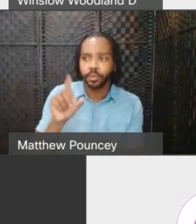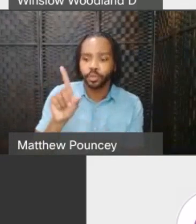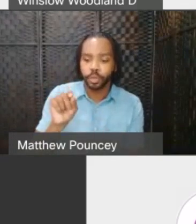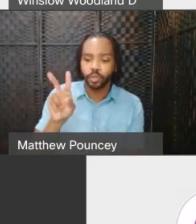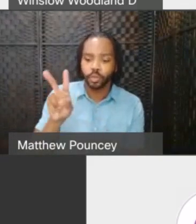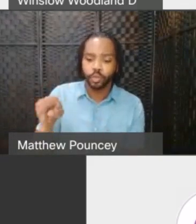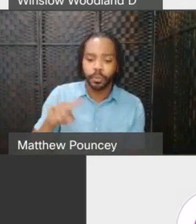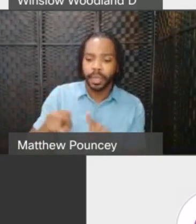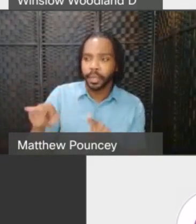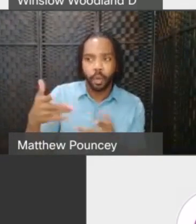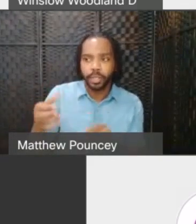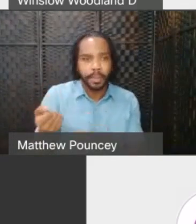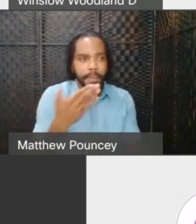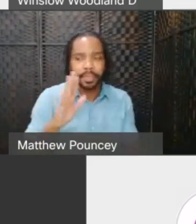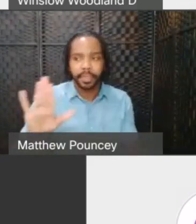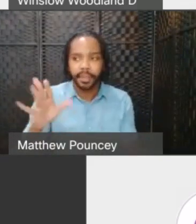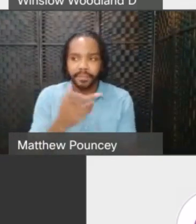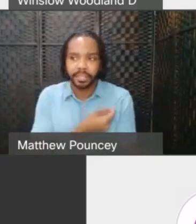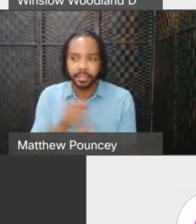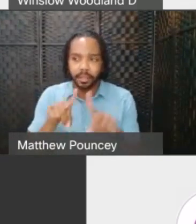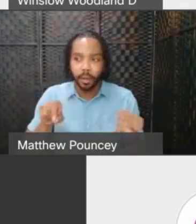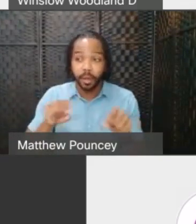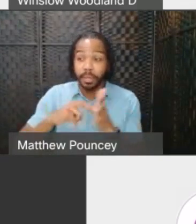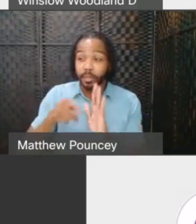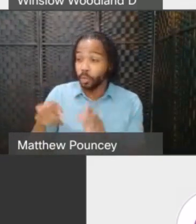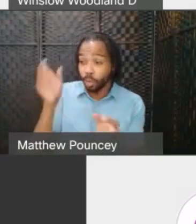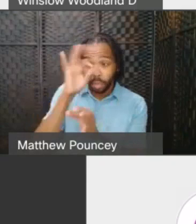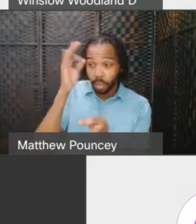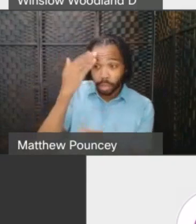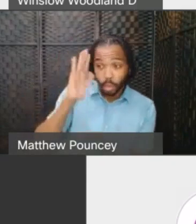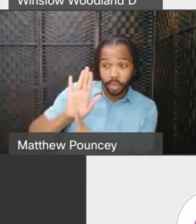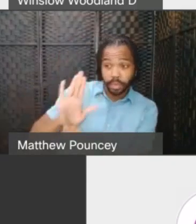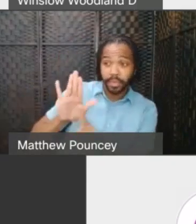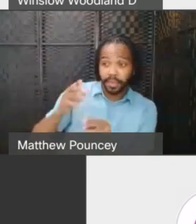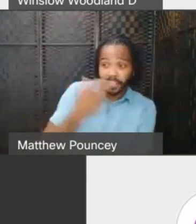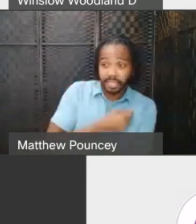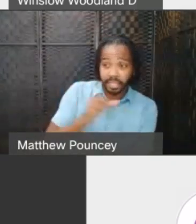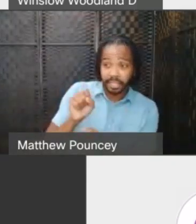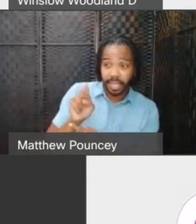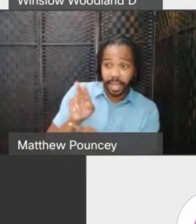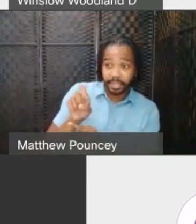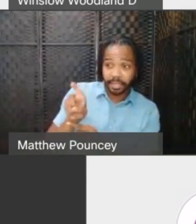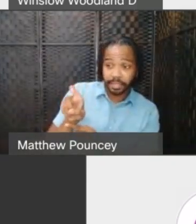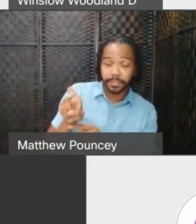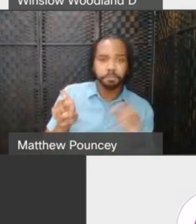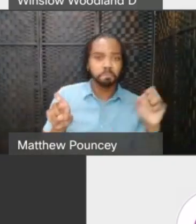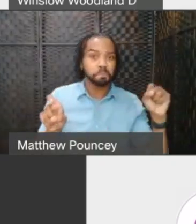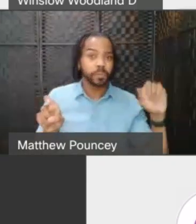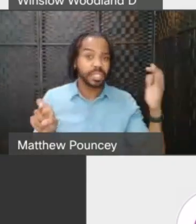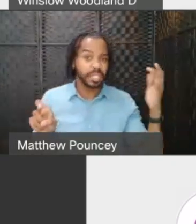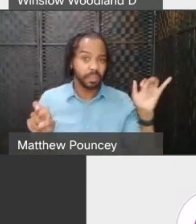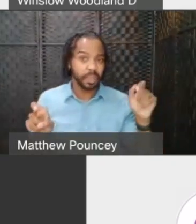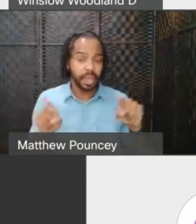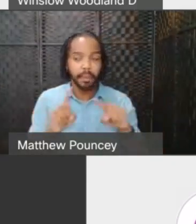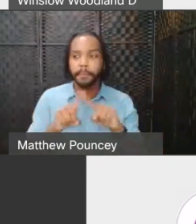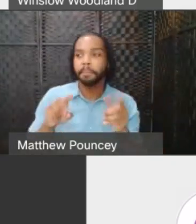in other words, you don't know their vaccine status, is that my understanding? That's what it appears, correct. Then you have no way